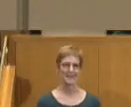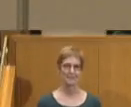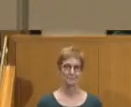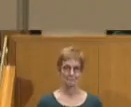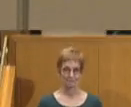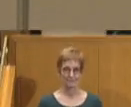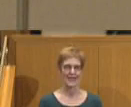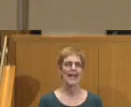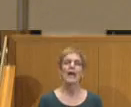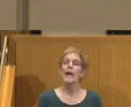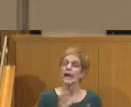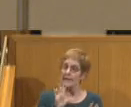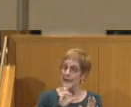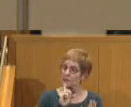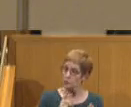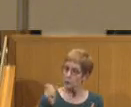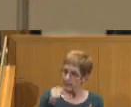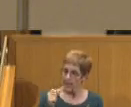you. Thank you.